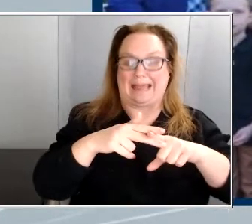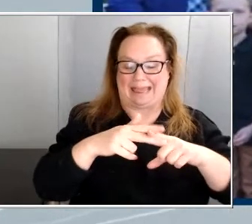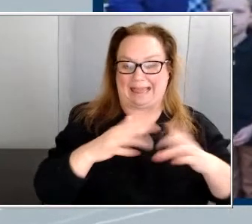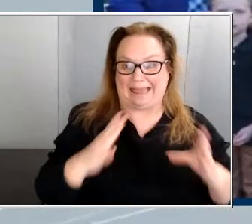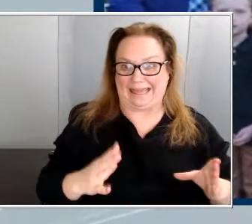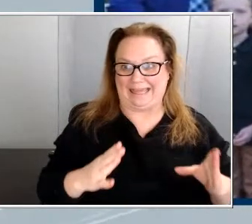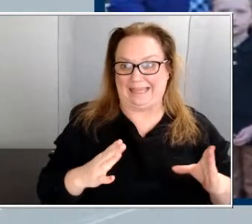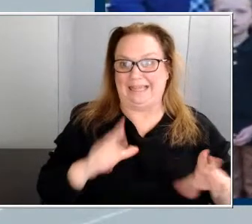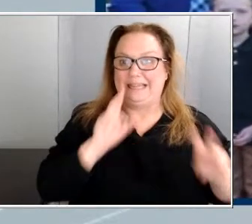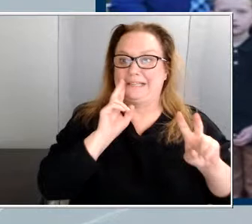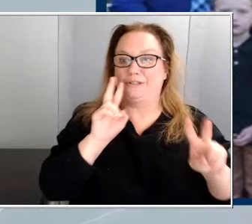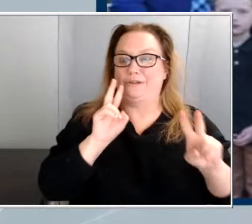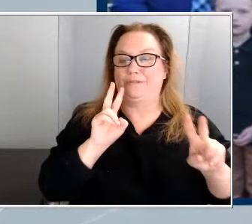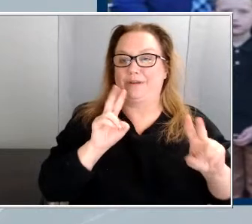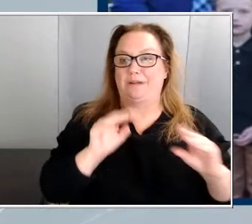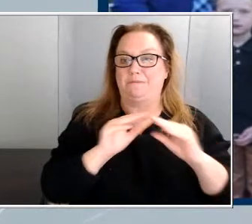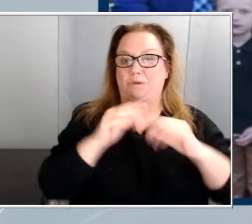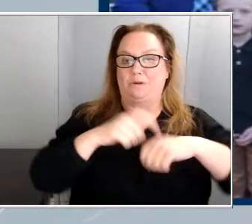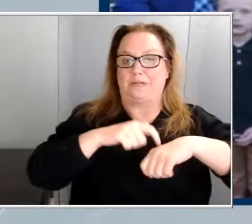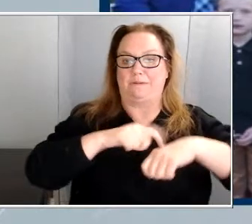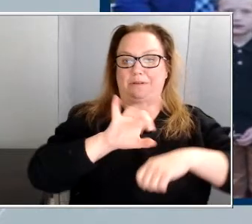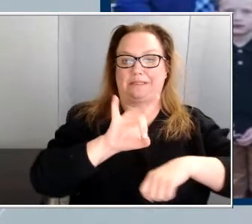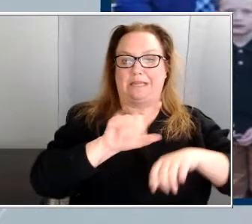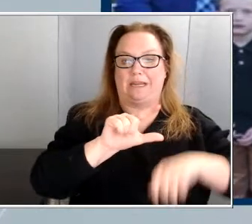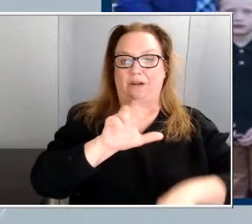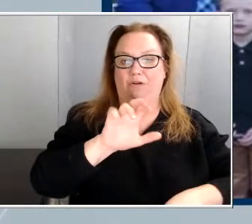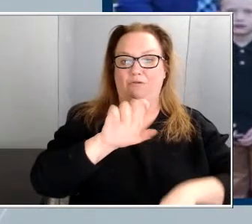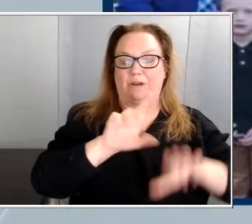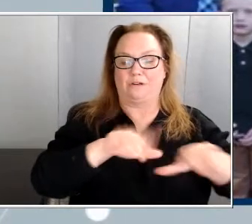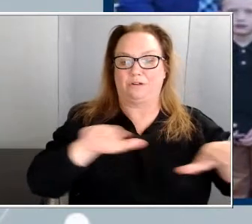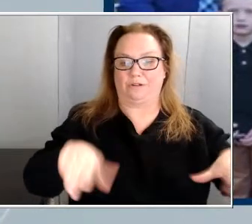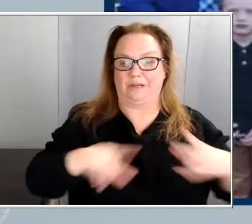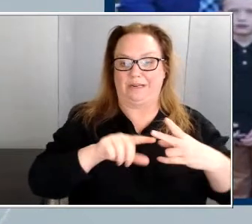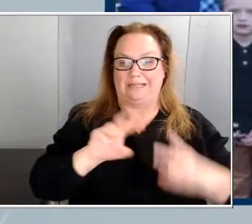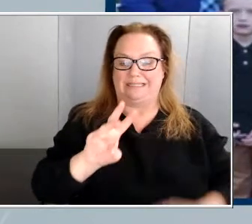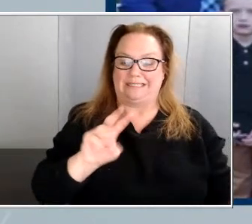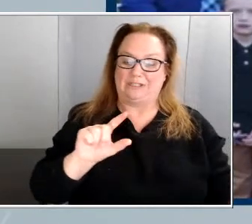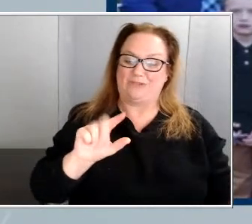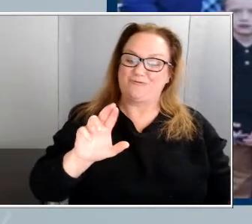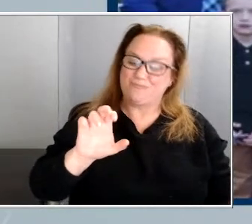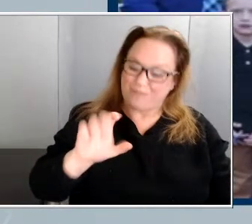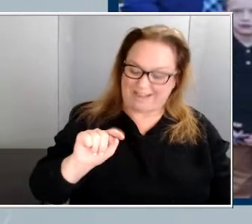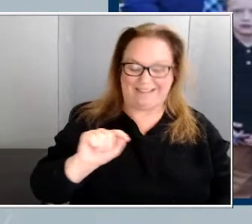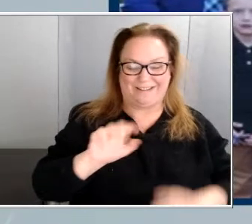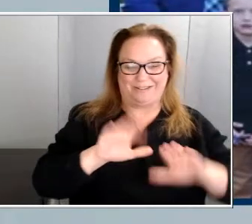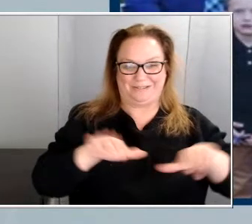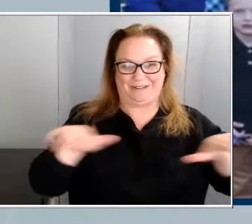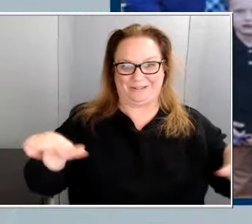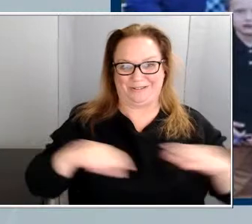forward to spending more time with his 8 grandchildren and 6 great-grandchildren.